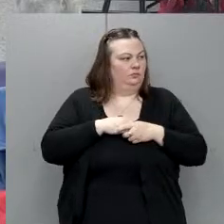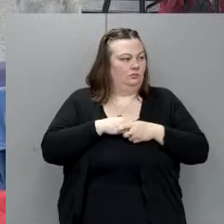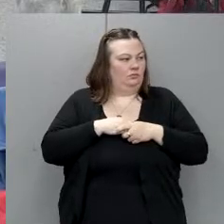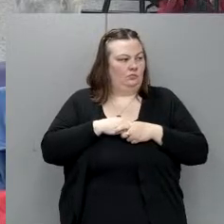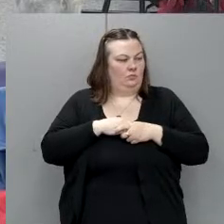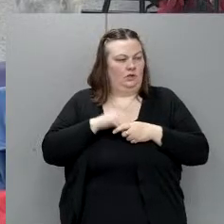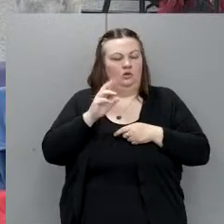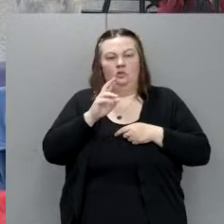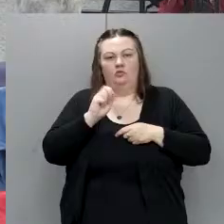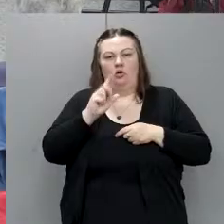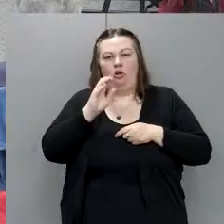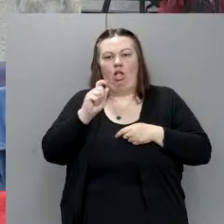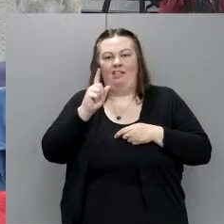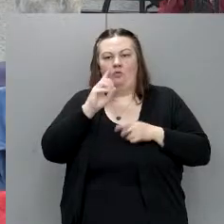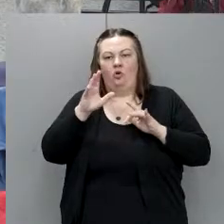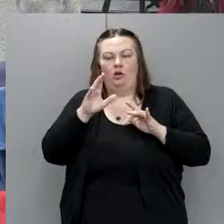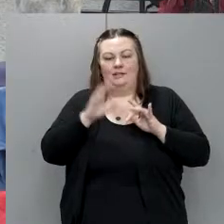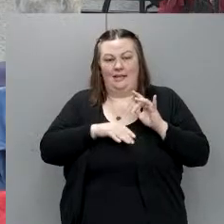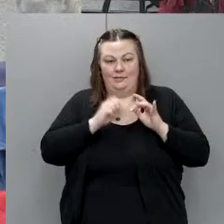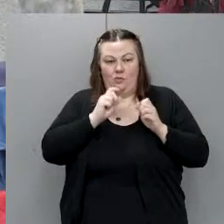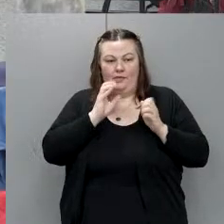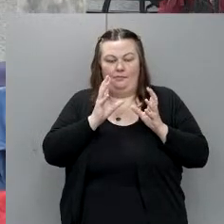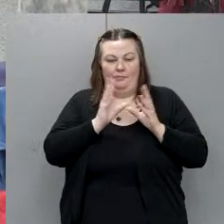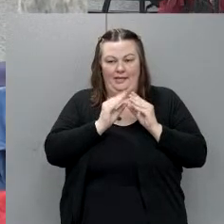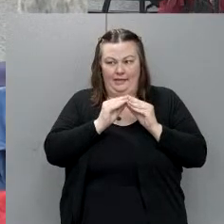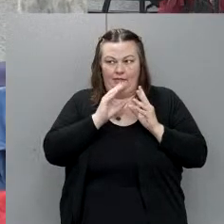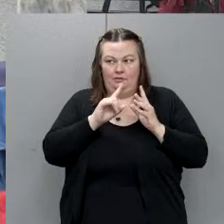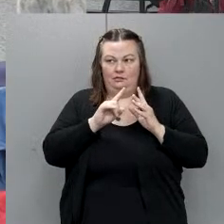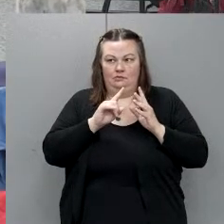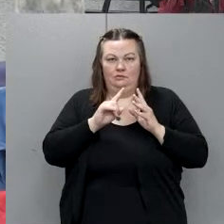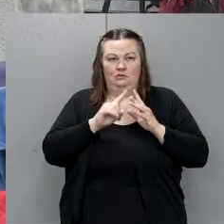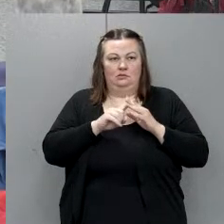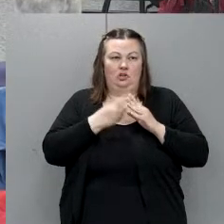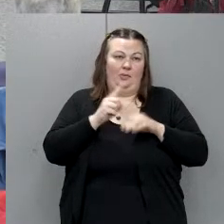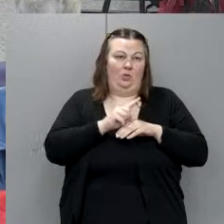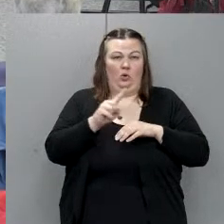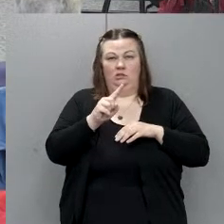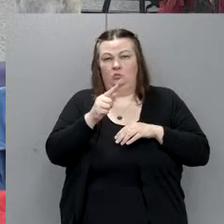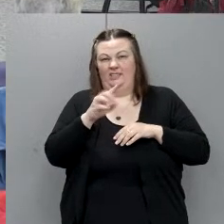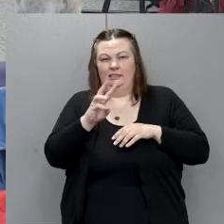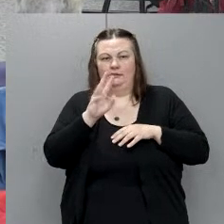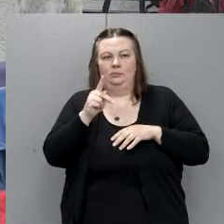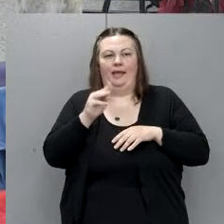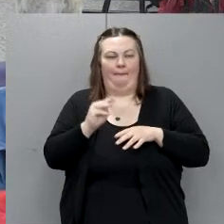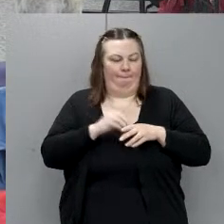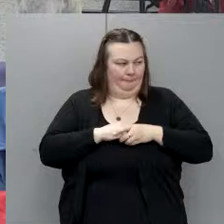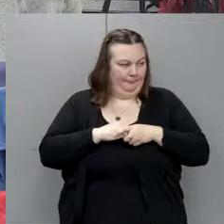Roll call for attendance with the meeting reconvened at about 1:26 PM.